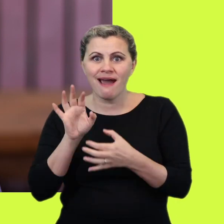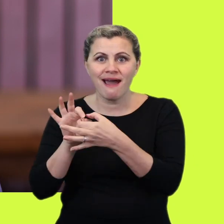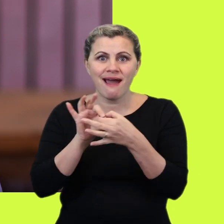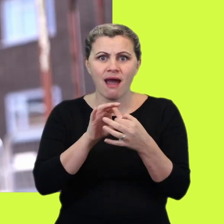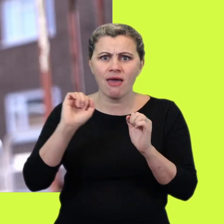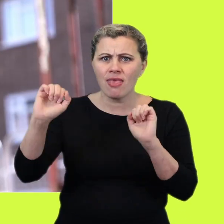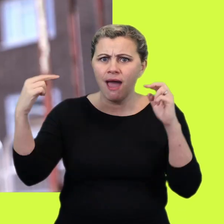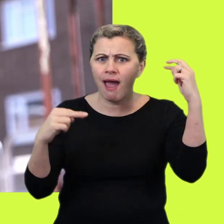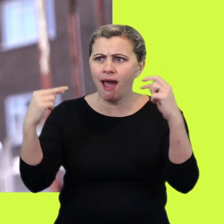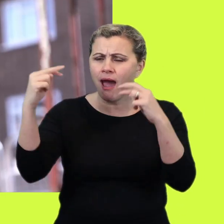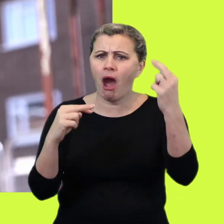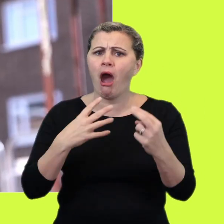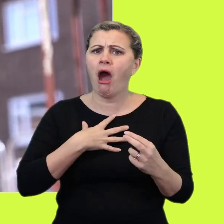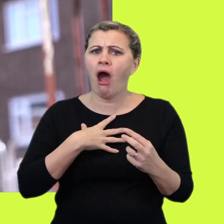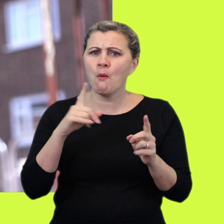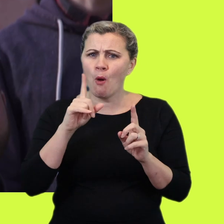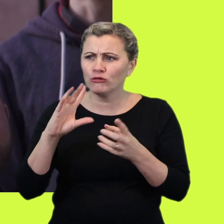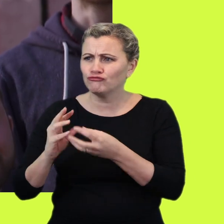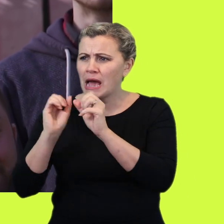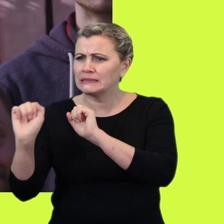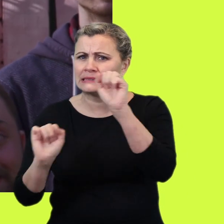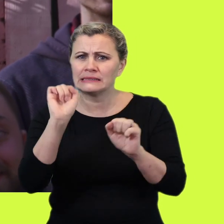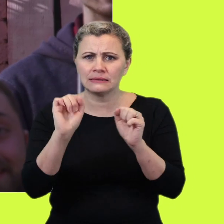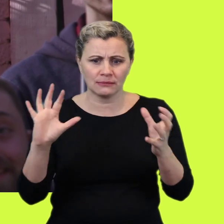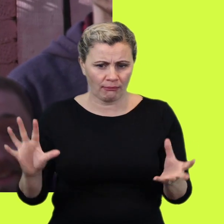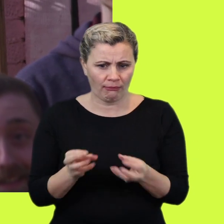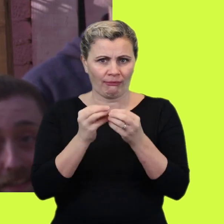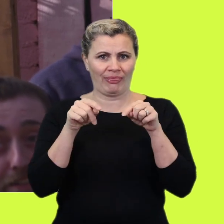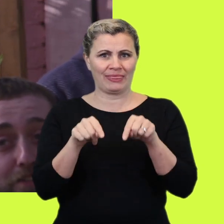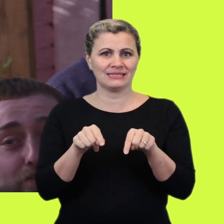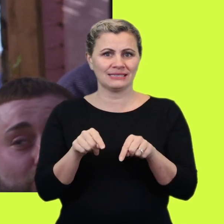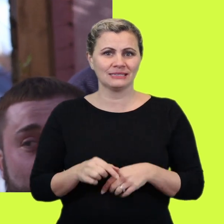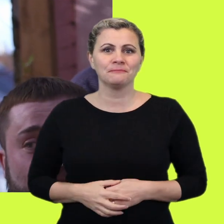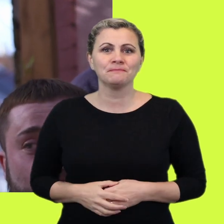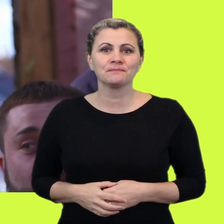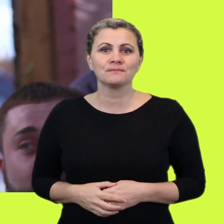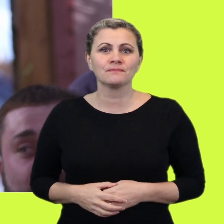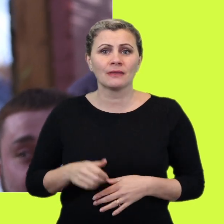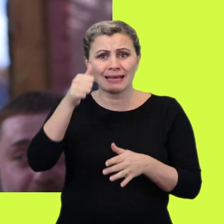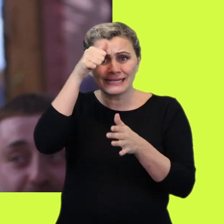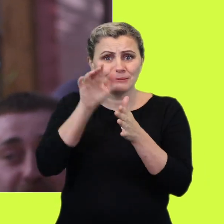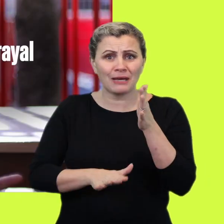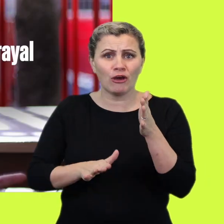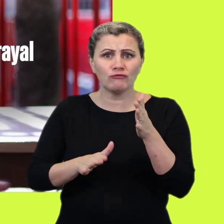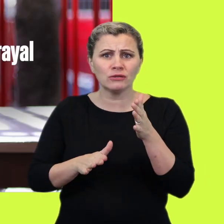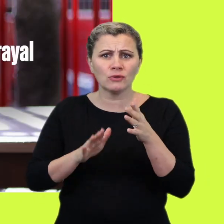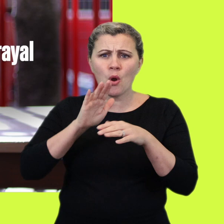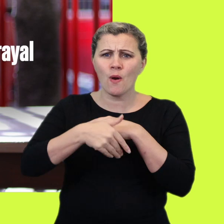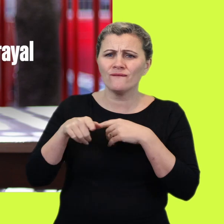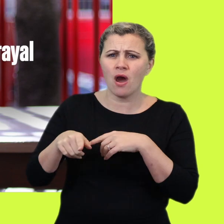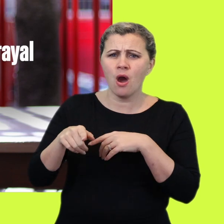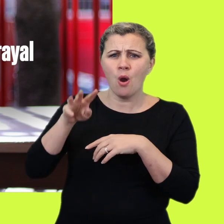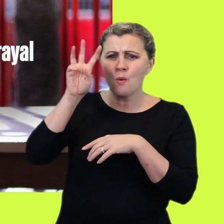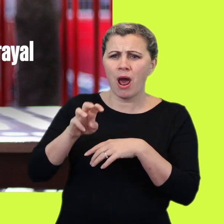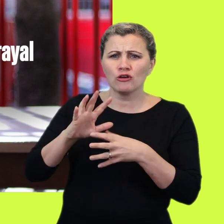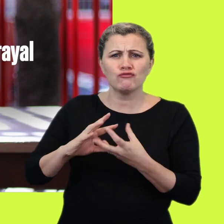di'r safbwyntiau yna a be mae'r pobl creadigol yna yn creu. I don't have much experience in the kind of Welsh